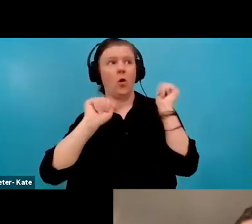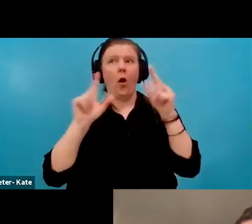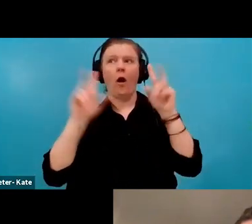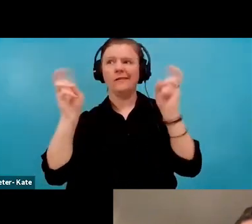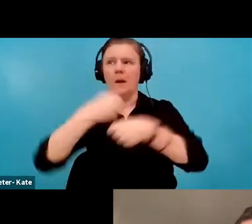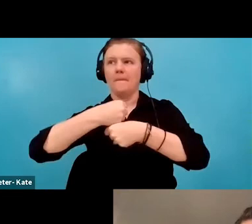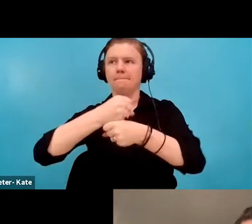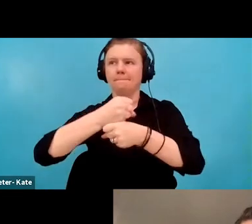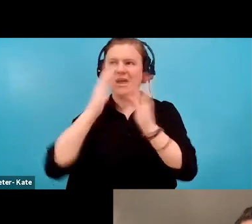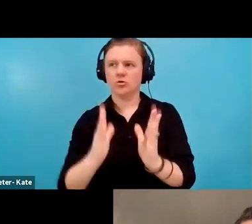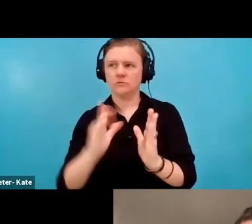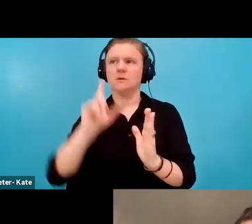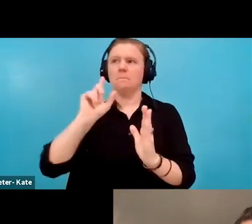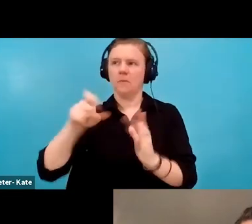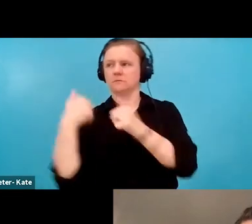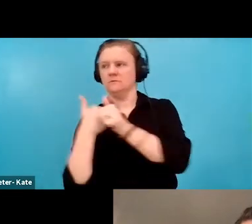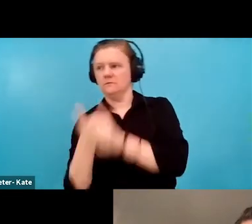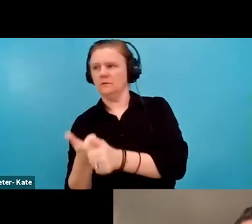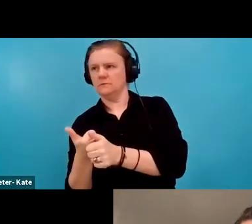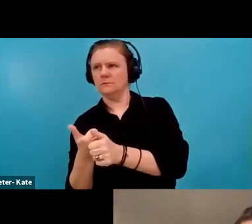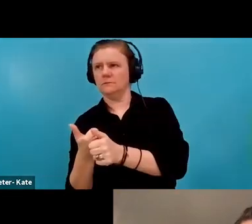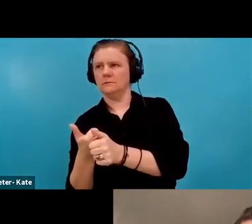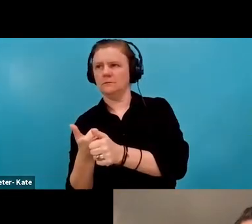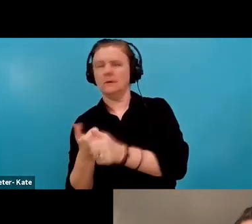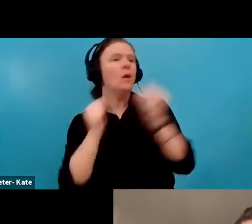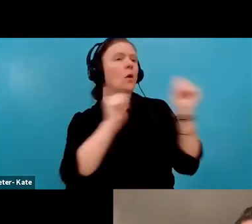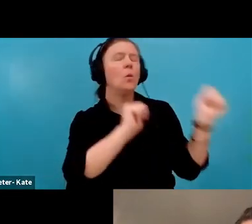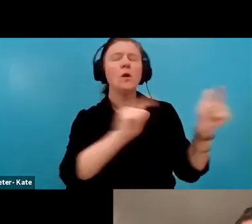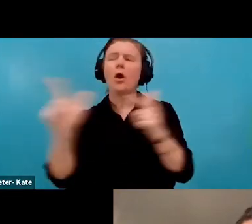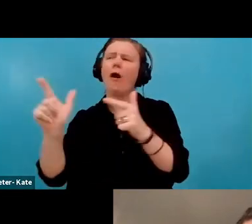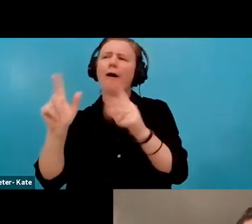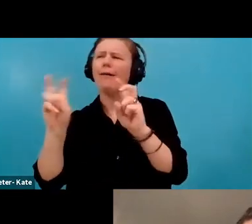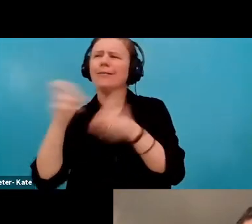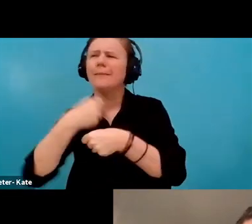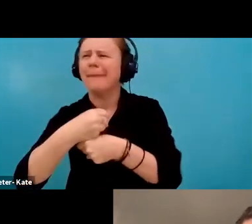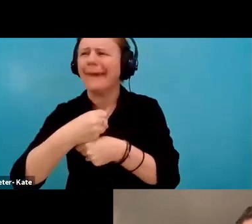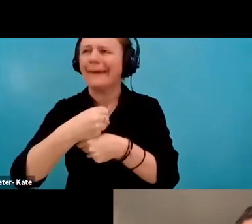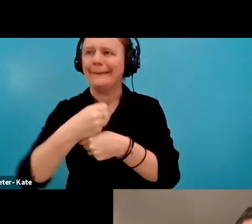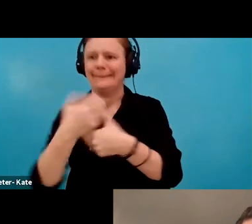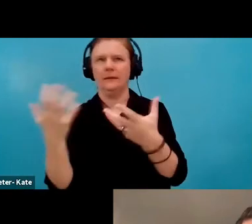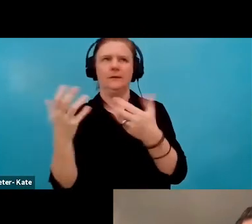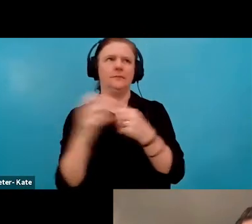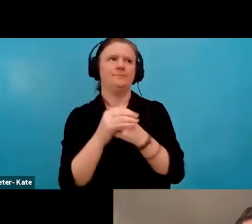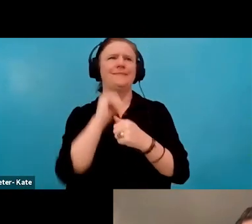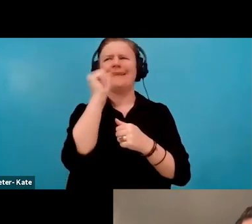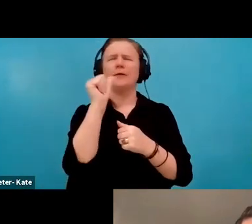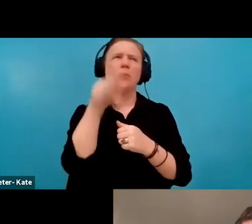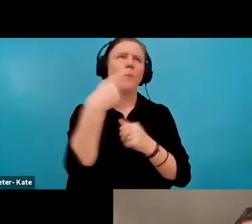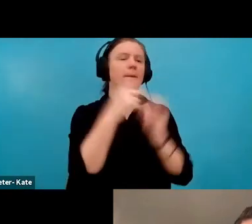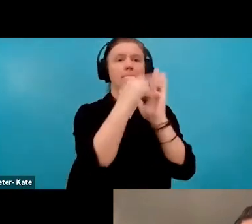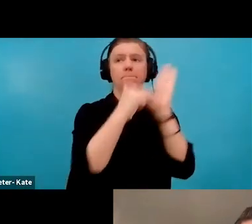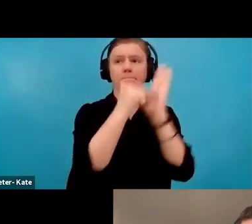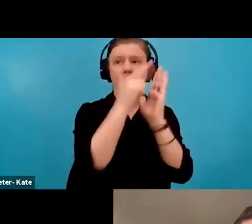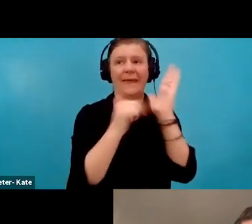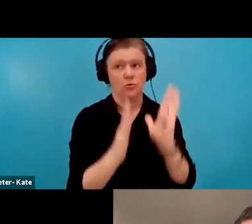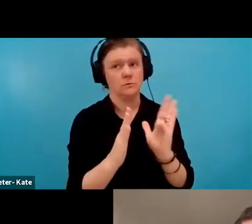big. We all make things, right? I'm not just talking to painters and, you know, although